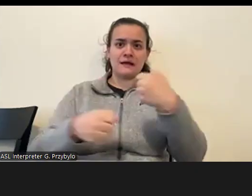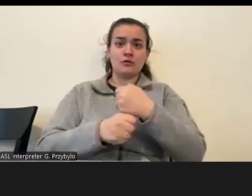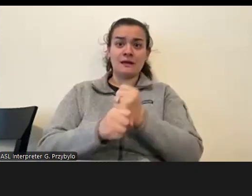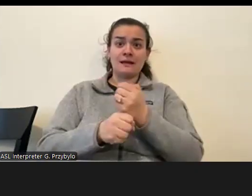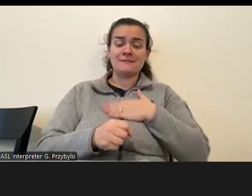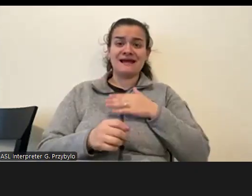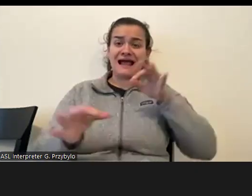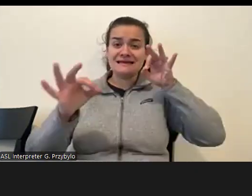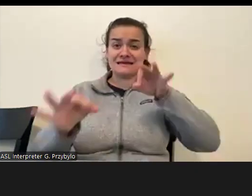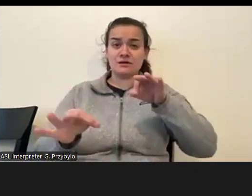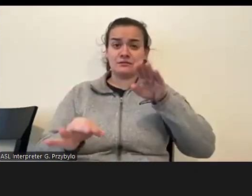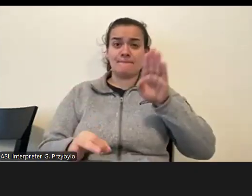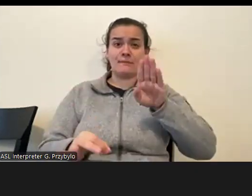plot